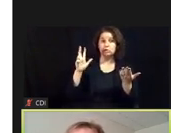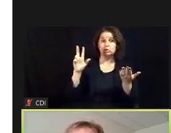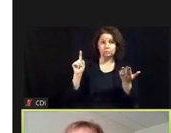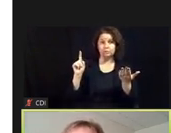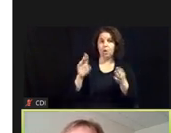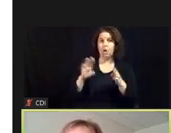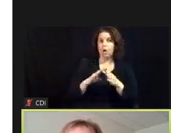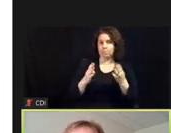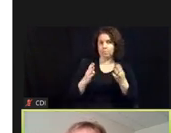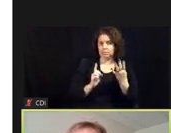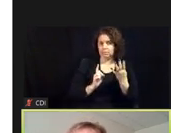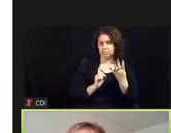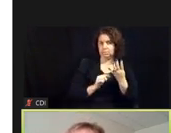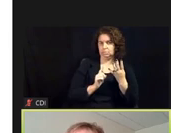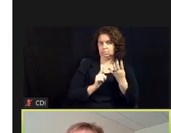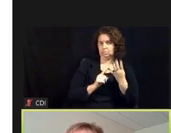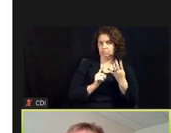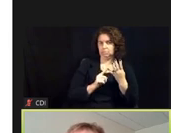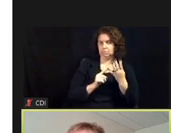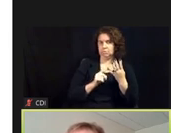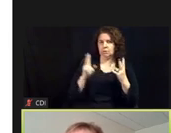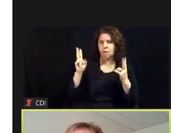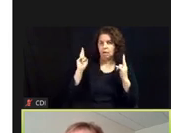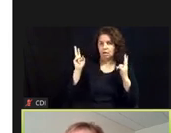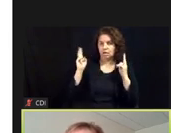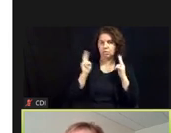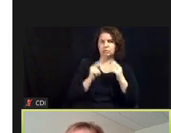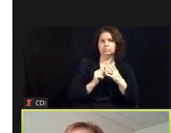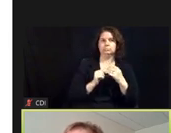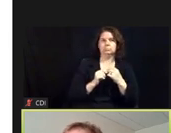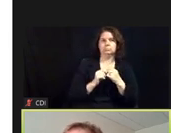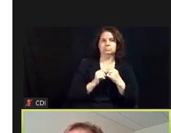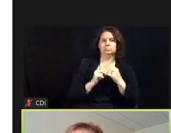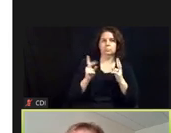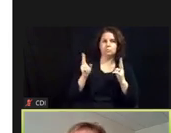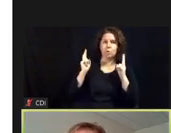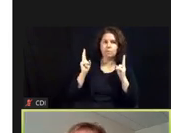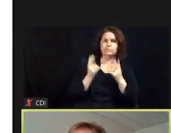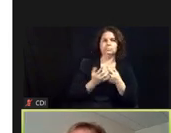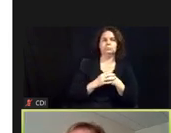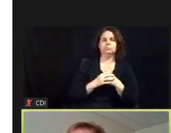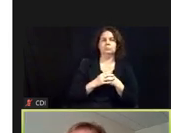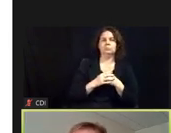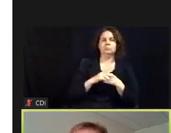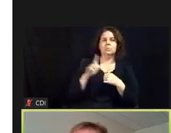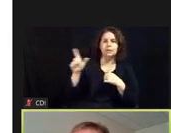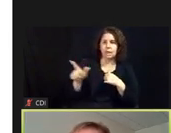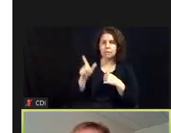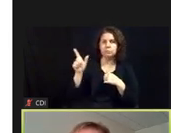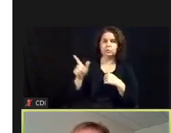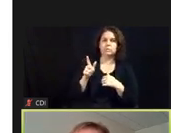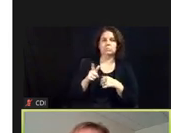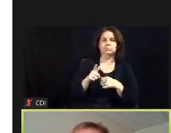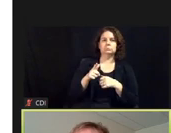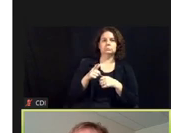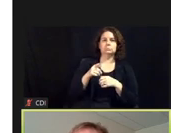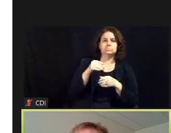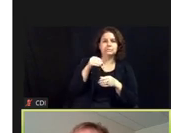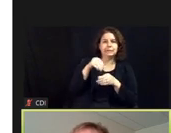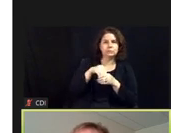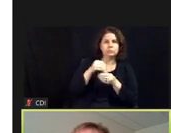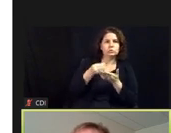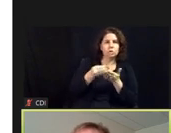indoor barbershops, indoor shopping centers, and libraries at 25% capacity. Next, please.